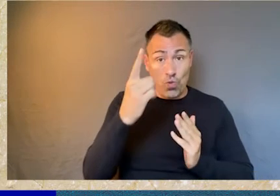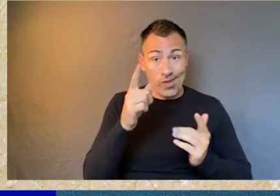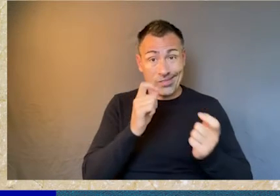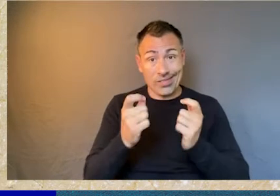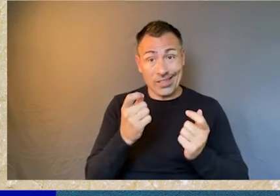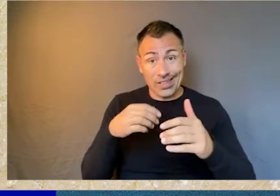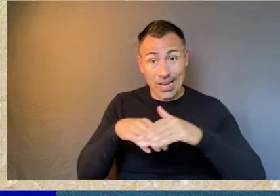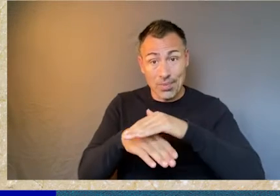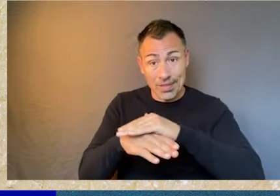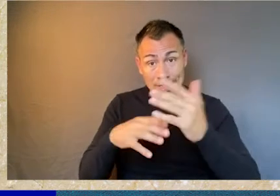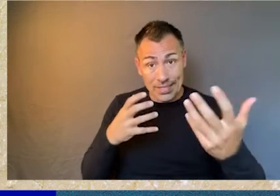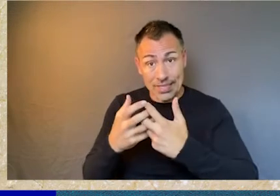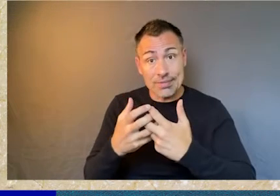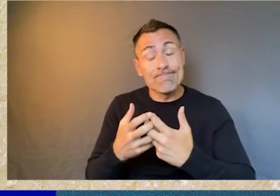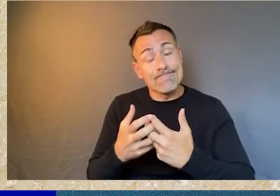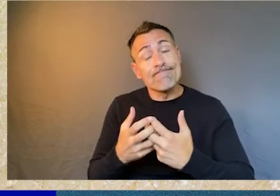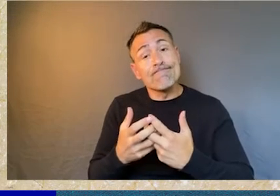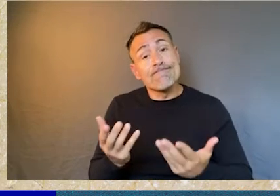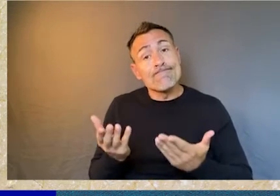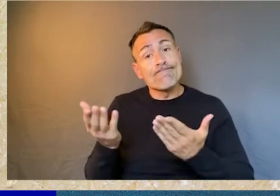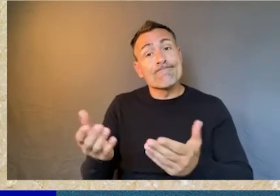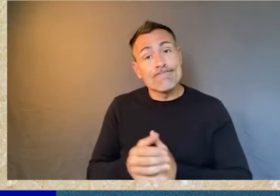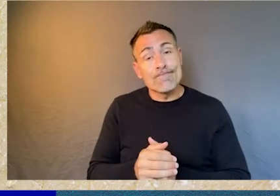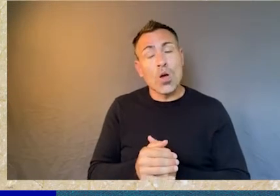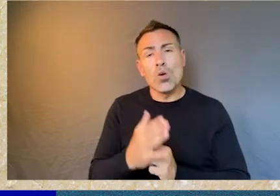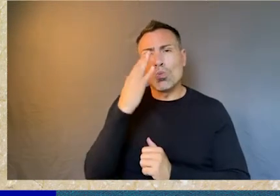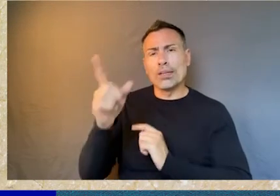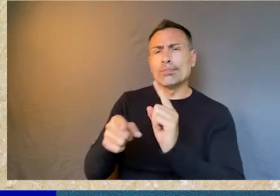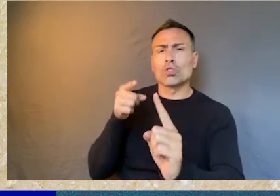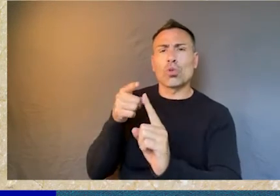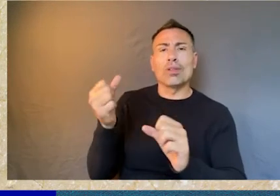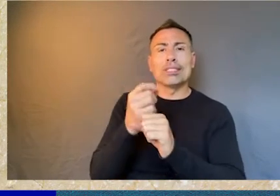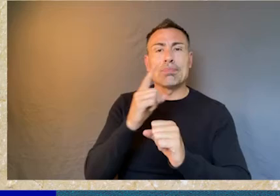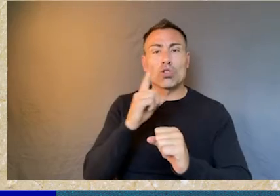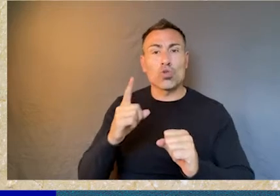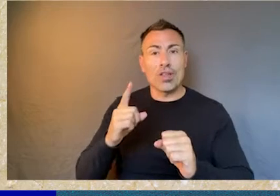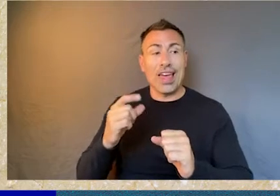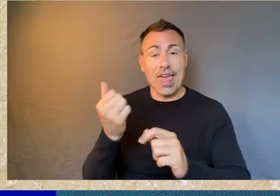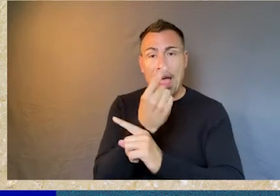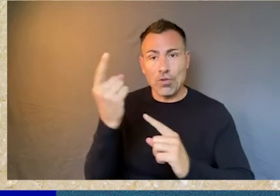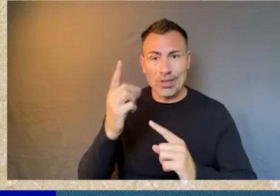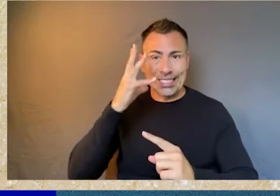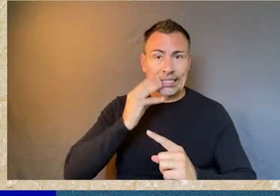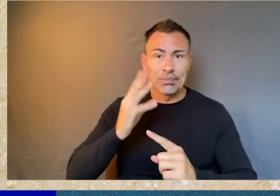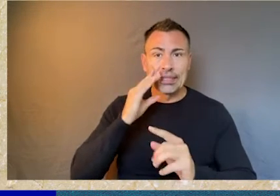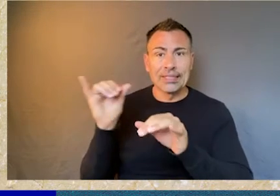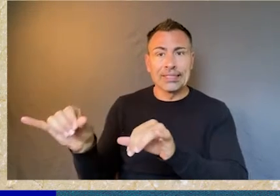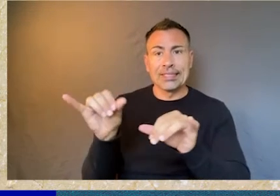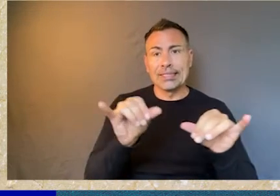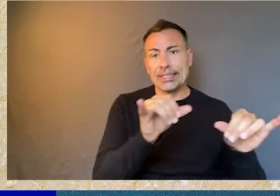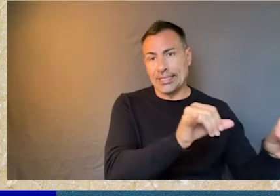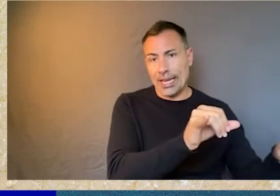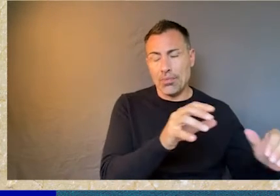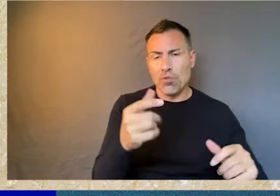here really is to provide anything that will level the playing field, much like the picture we saw earlier, so that the